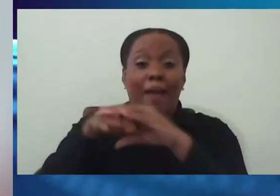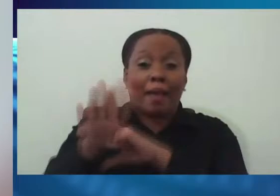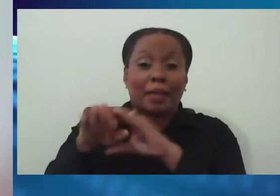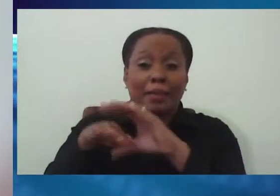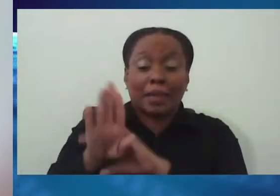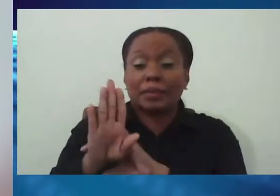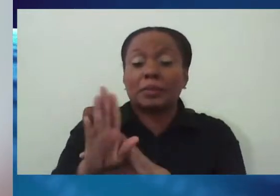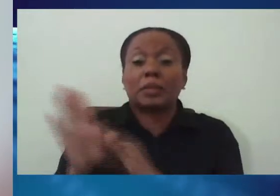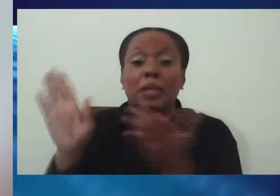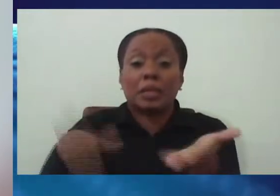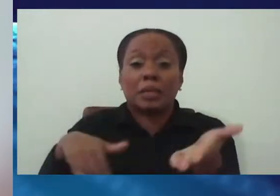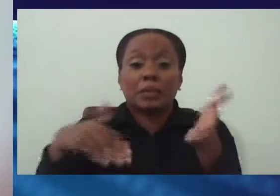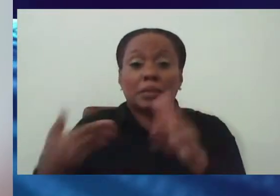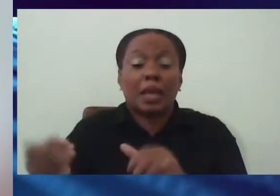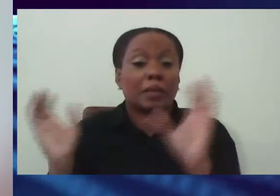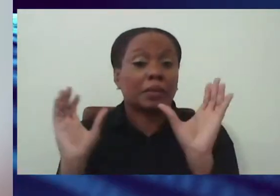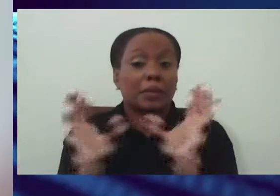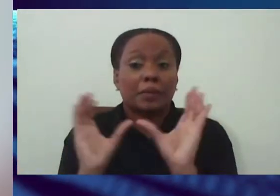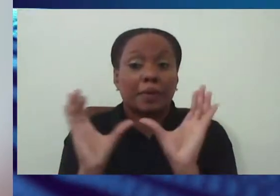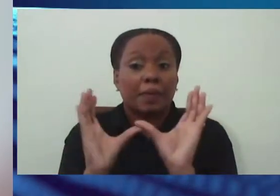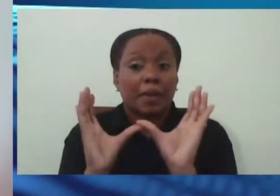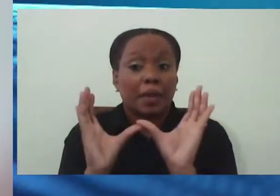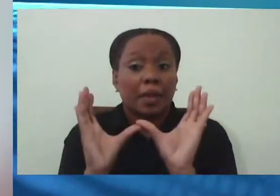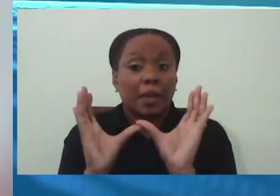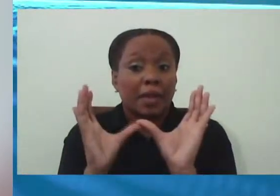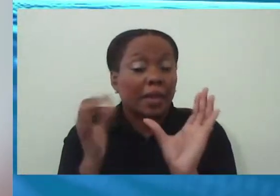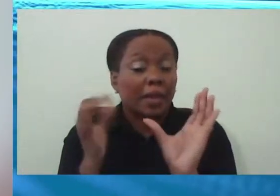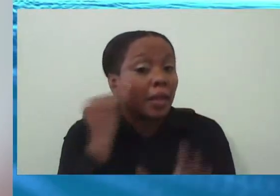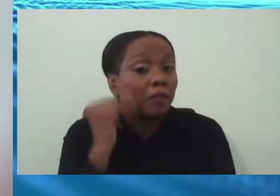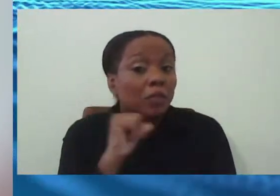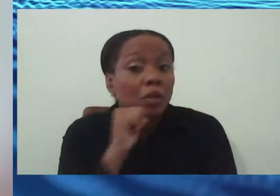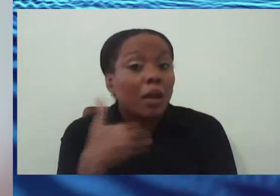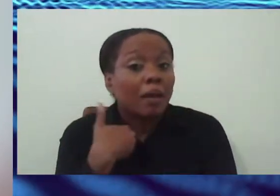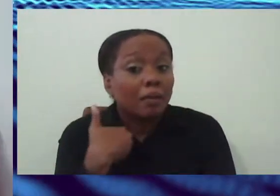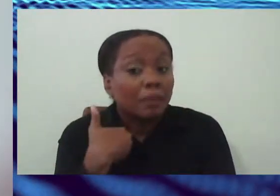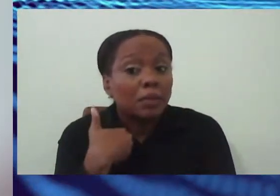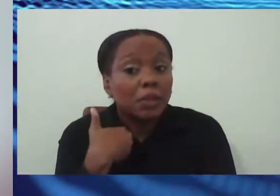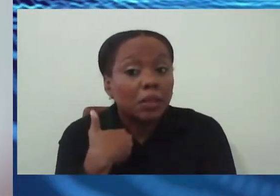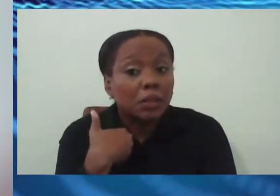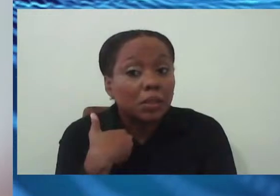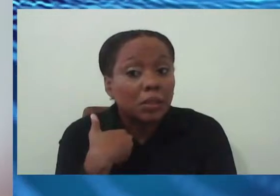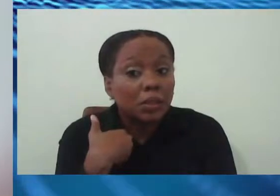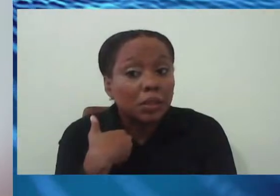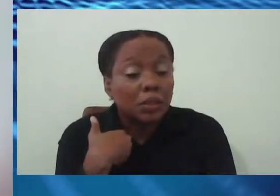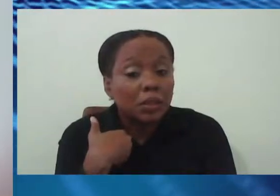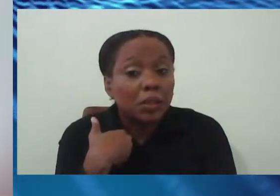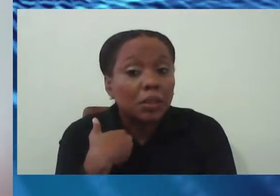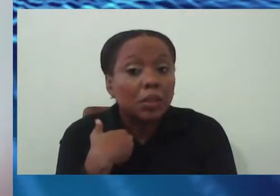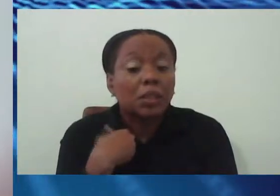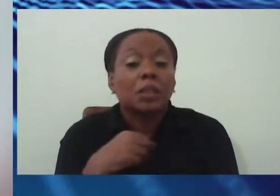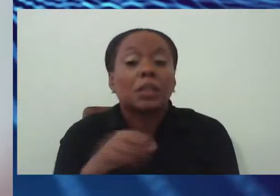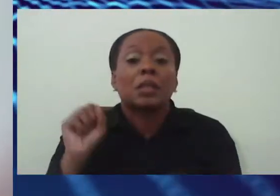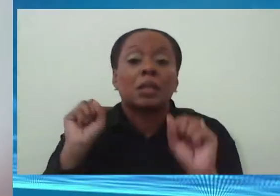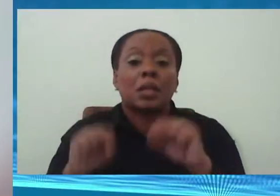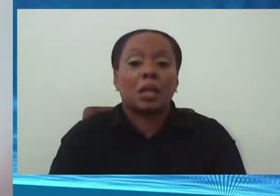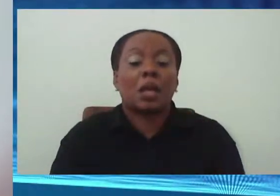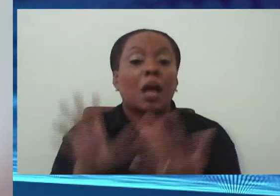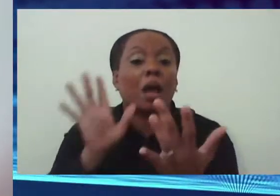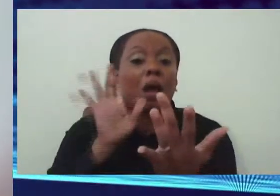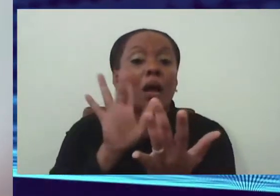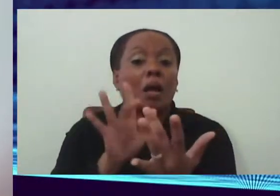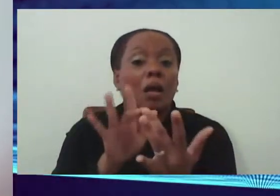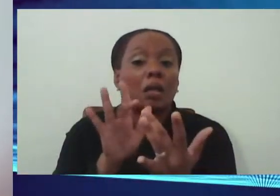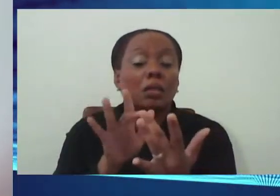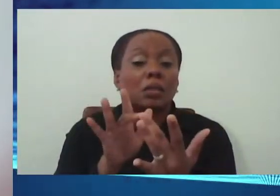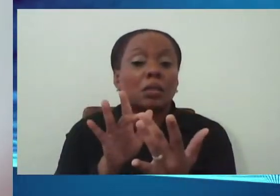for someone who had COVID, they can make contact with the